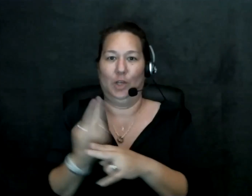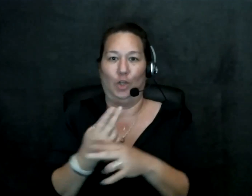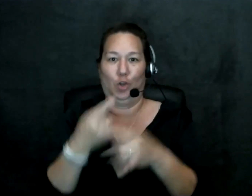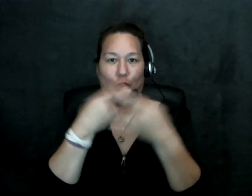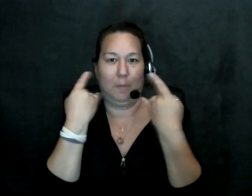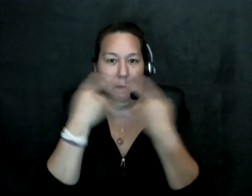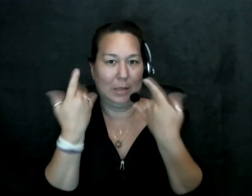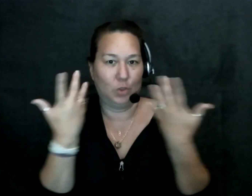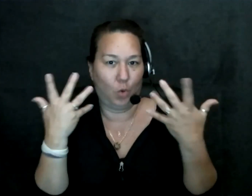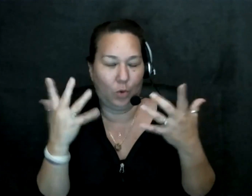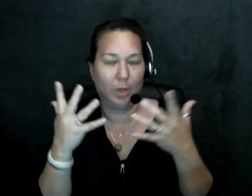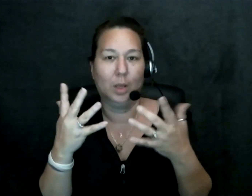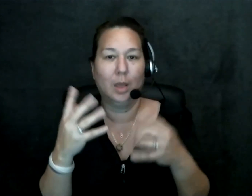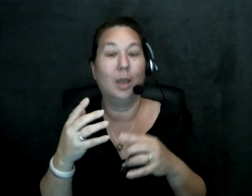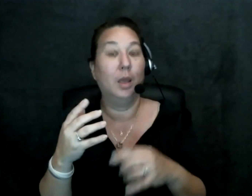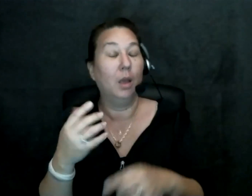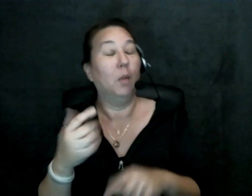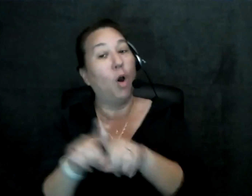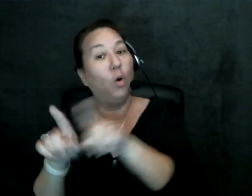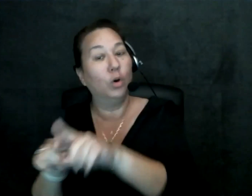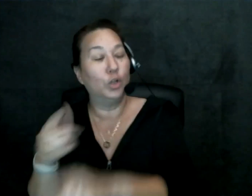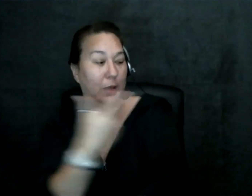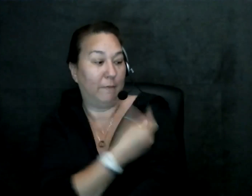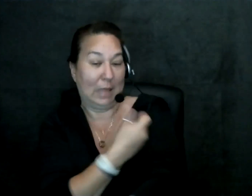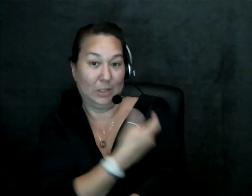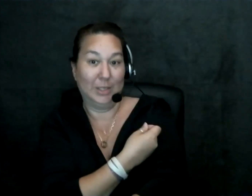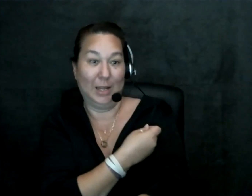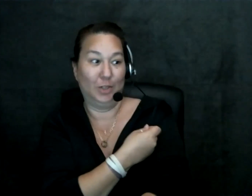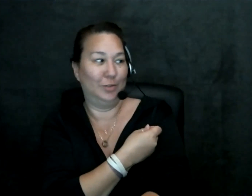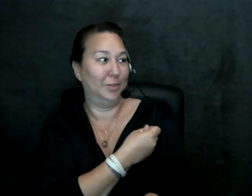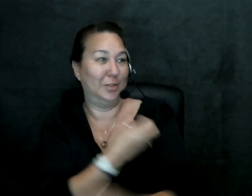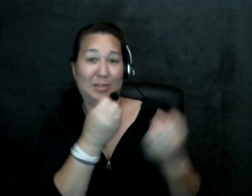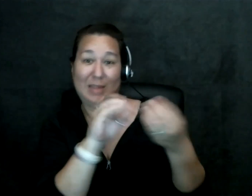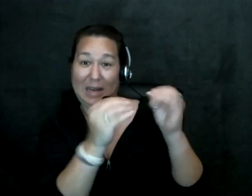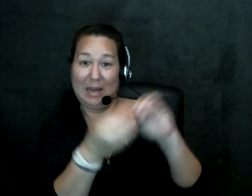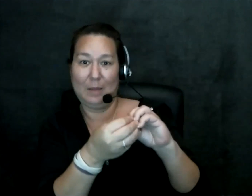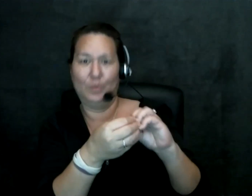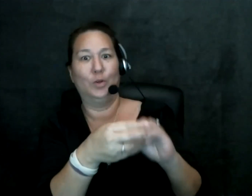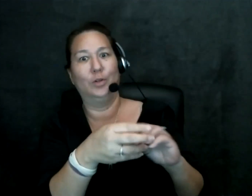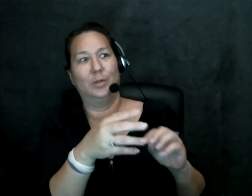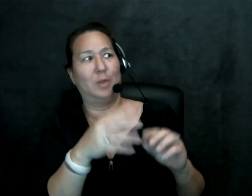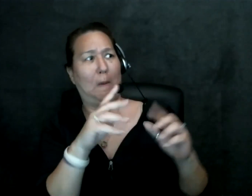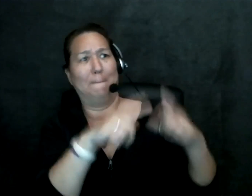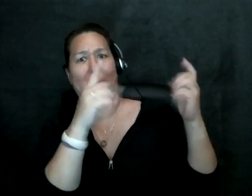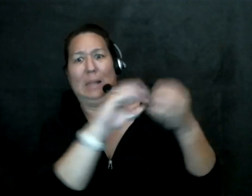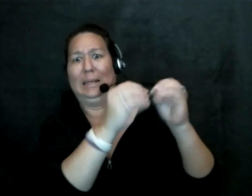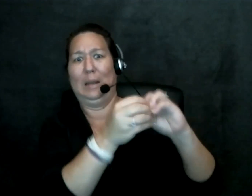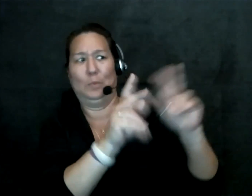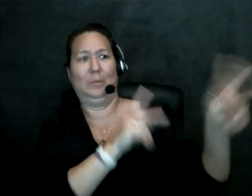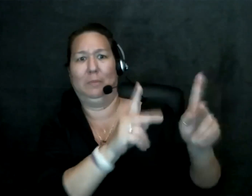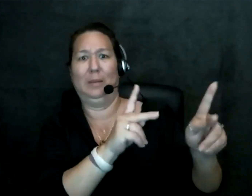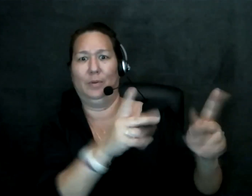that vaccination rates are very high, and so we're really talking about a relatively small proportion of